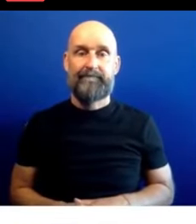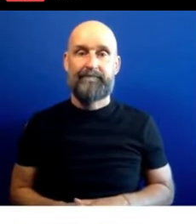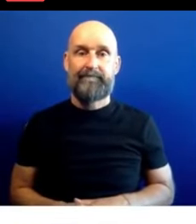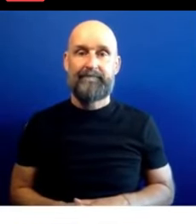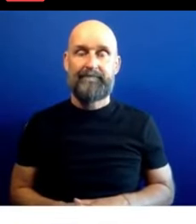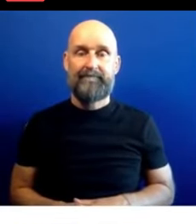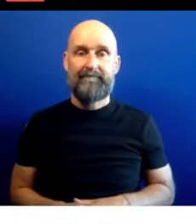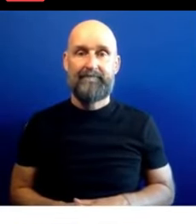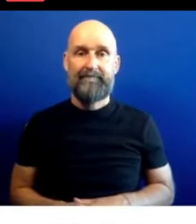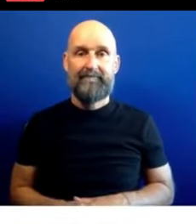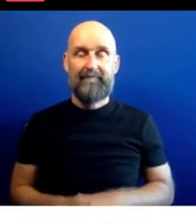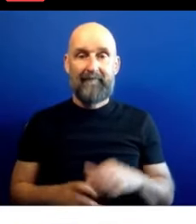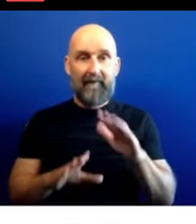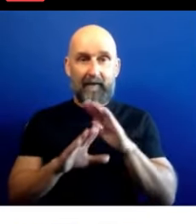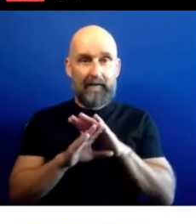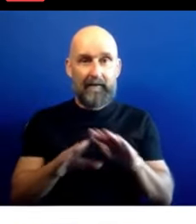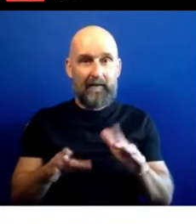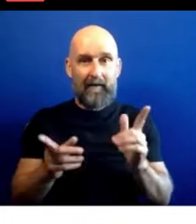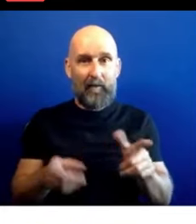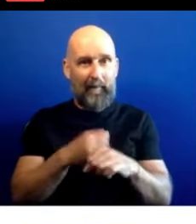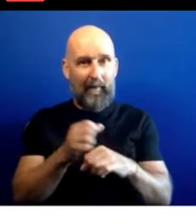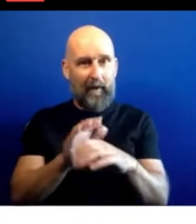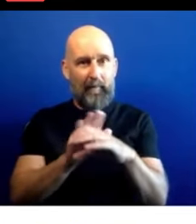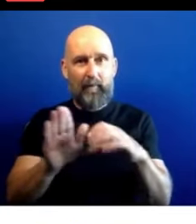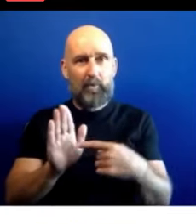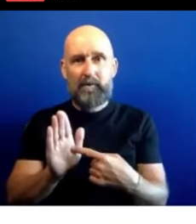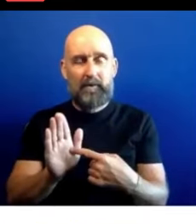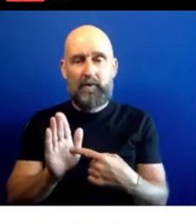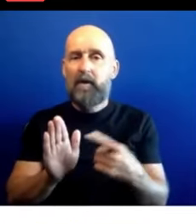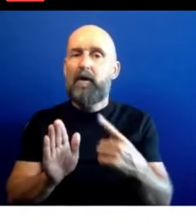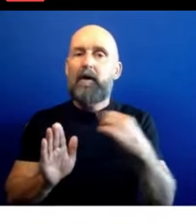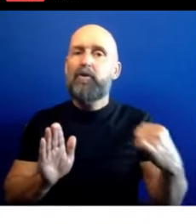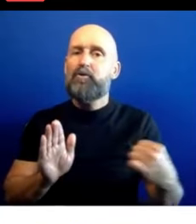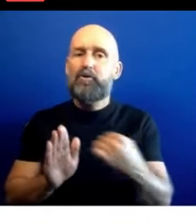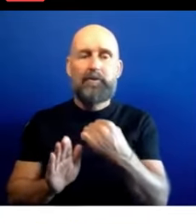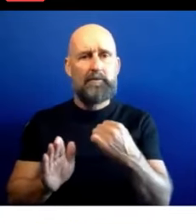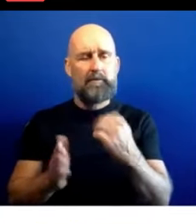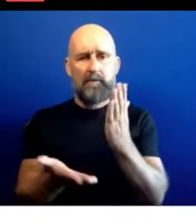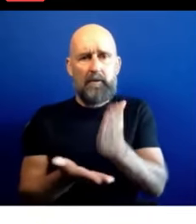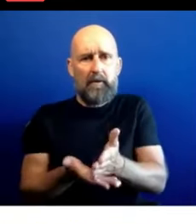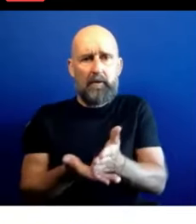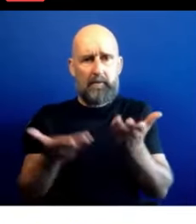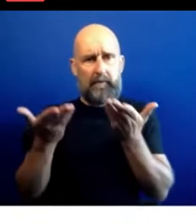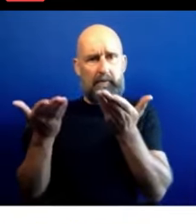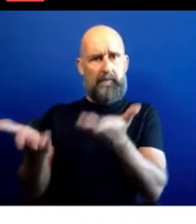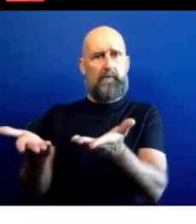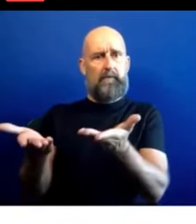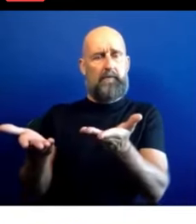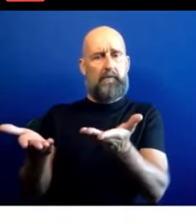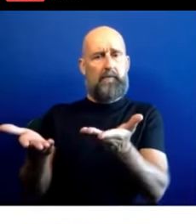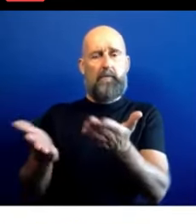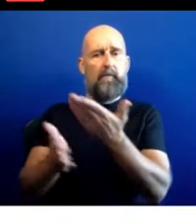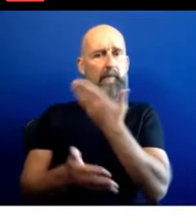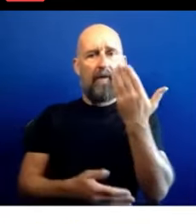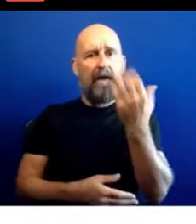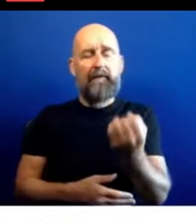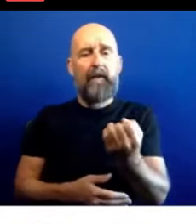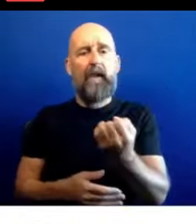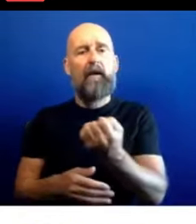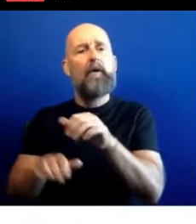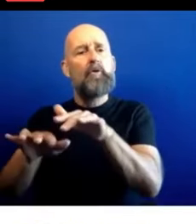It shouldn't need to be a motion. It should be a given, but it isn't. And currently, writers are